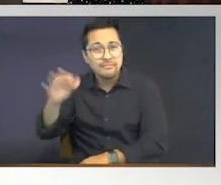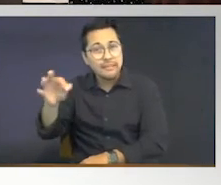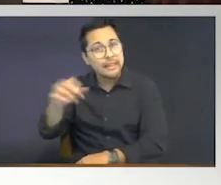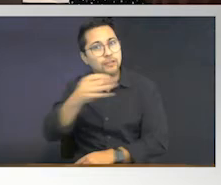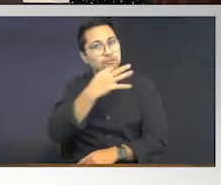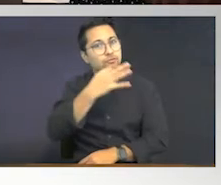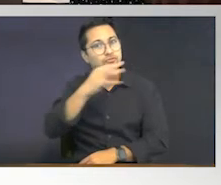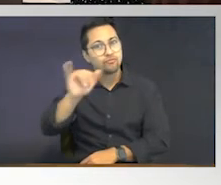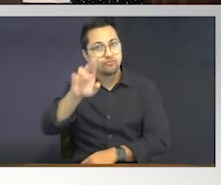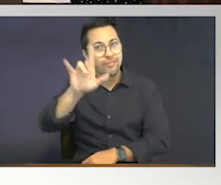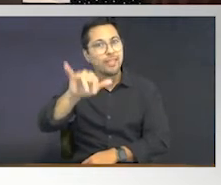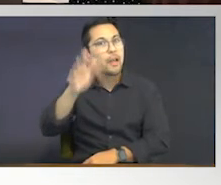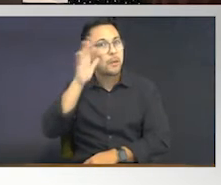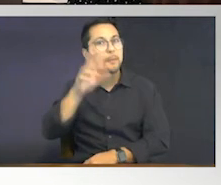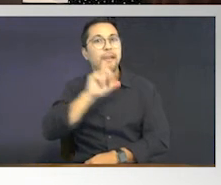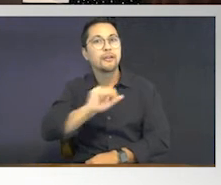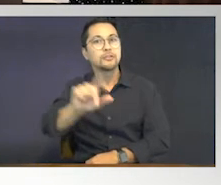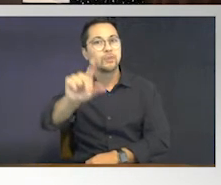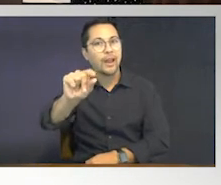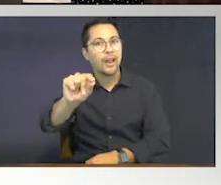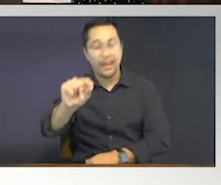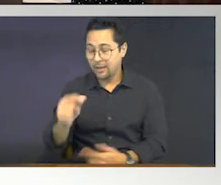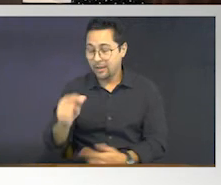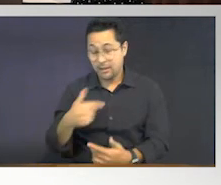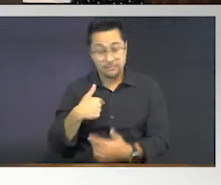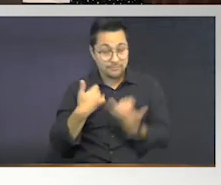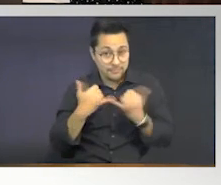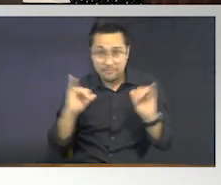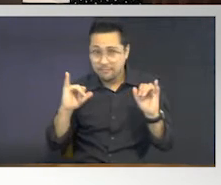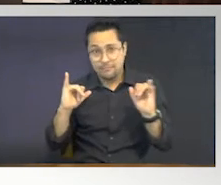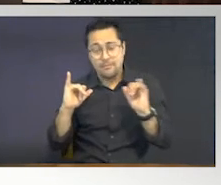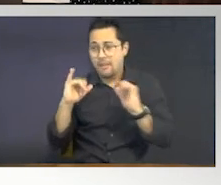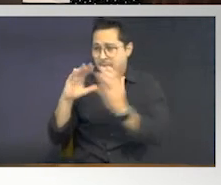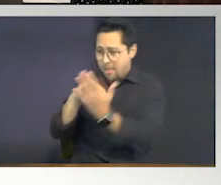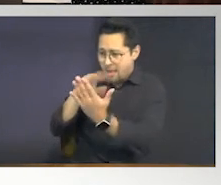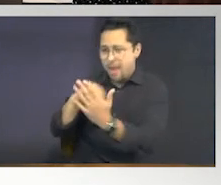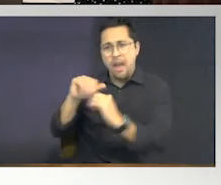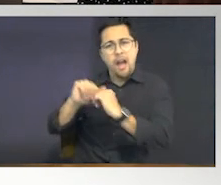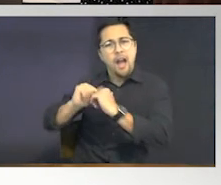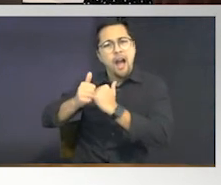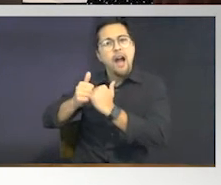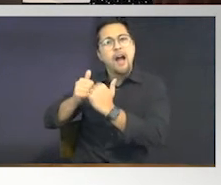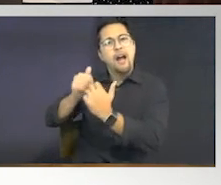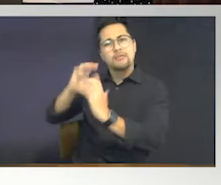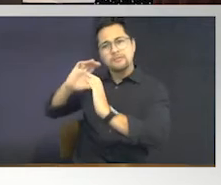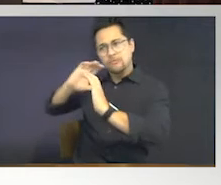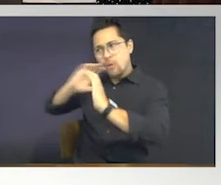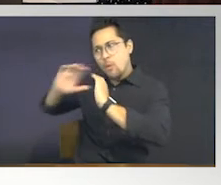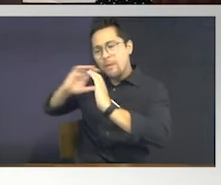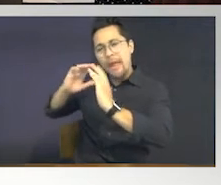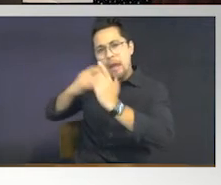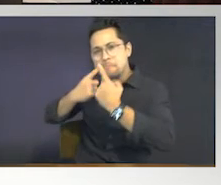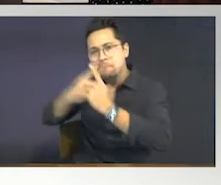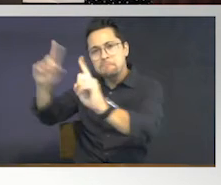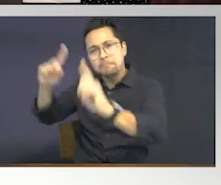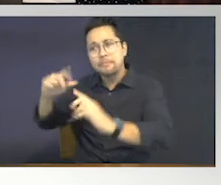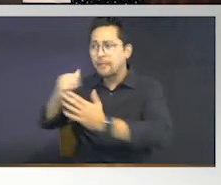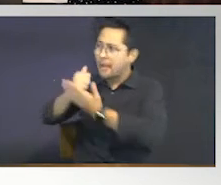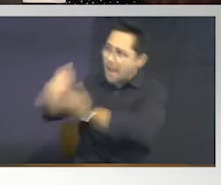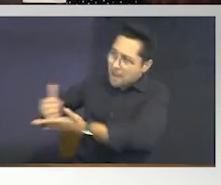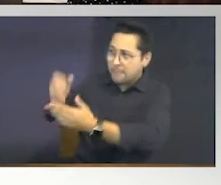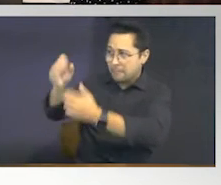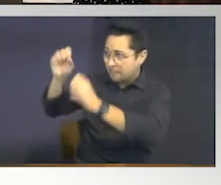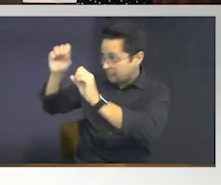and you know, I'm still learning how to effectively communicate and help him now to advocate